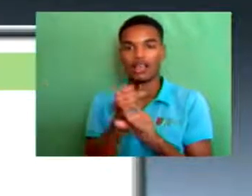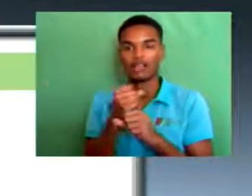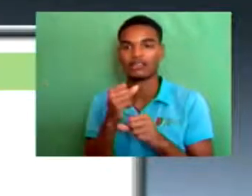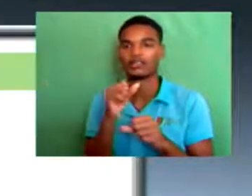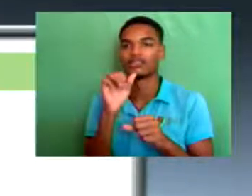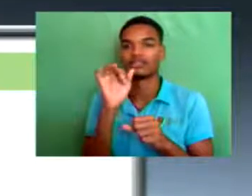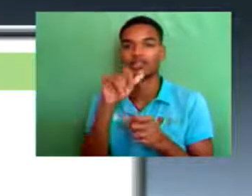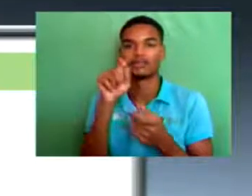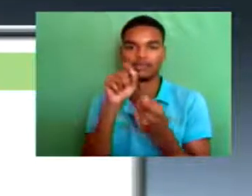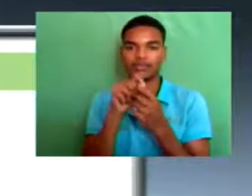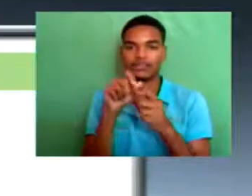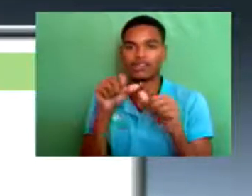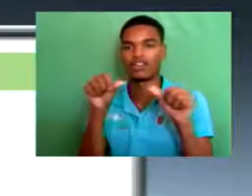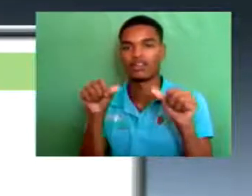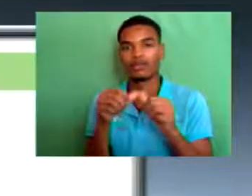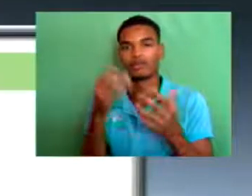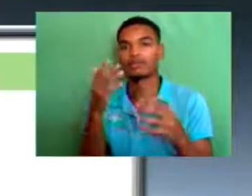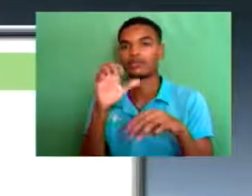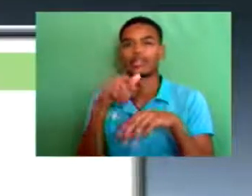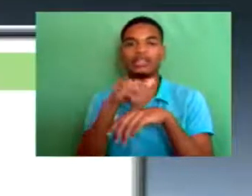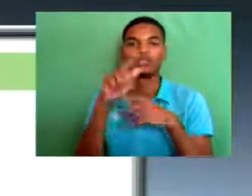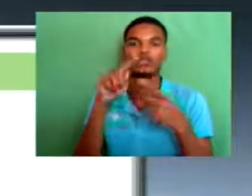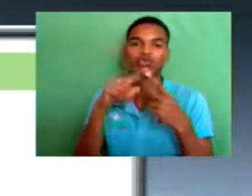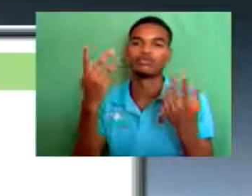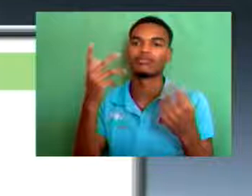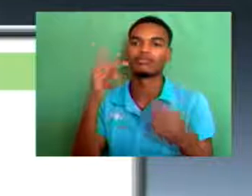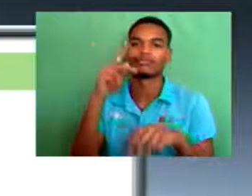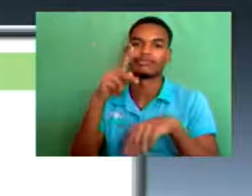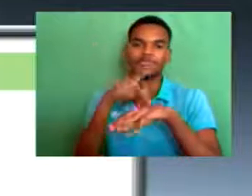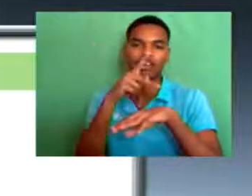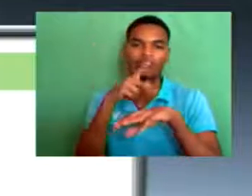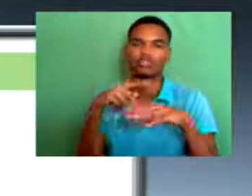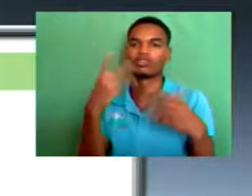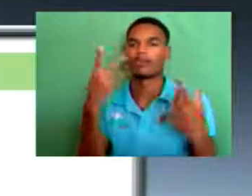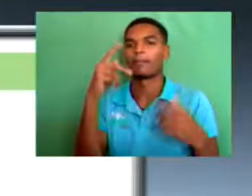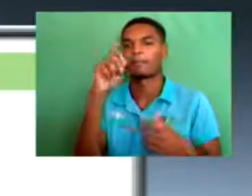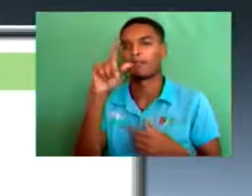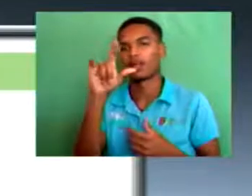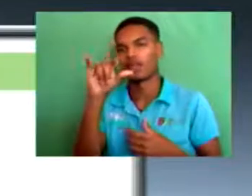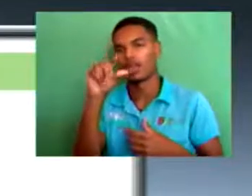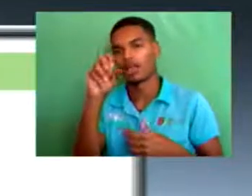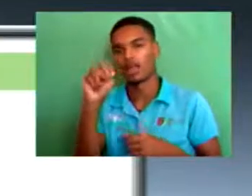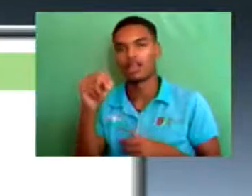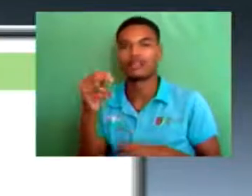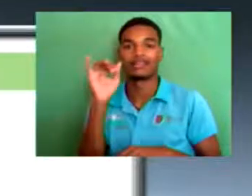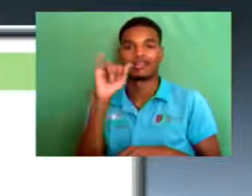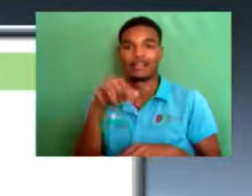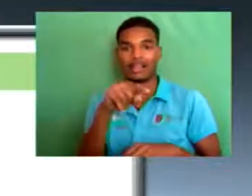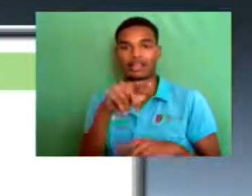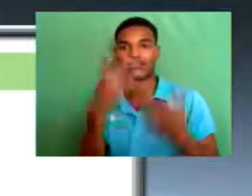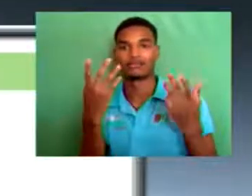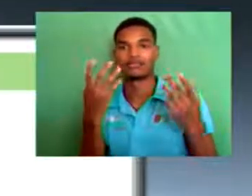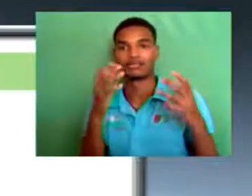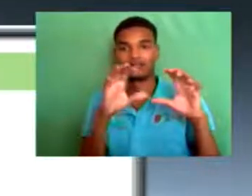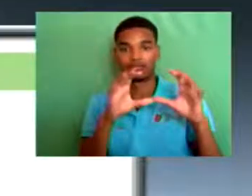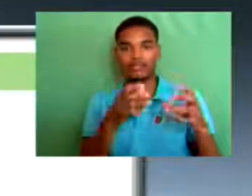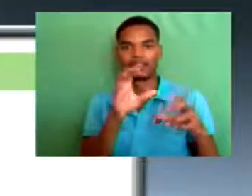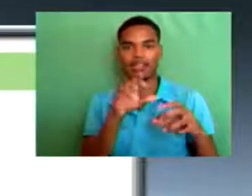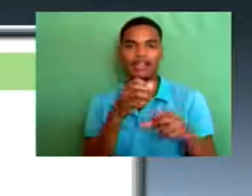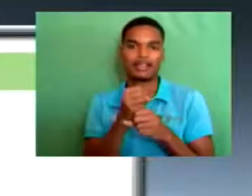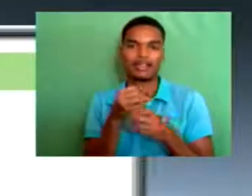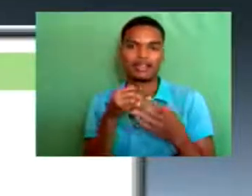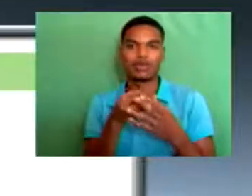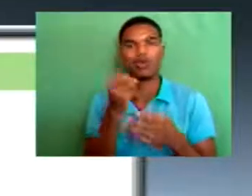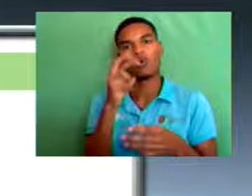it to a parish, you could send it to a polygon, and everybody in that targeted area gets it. Or you could build a user group,